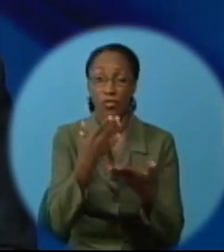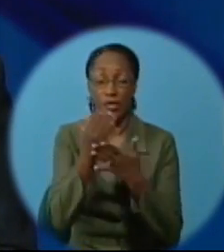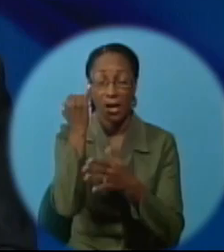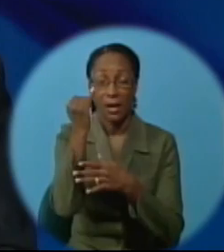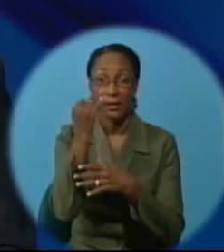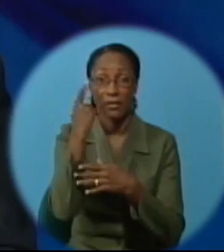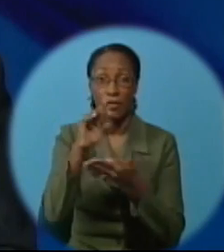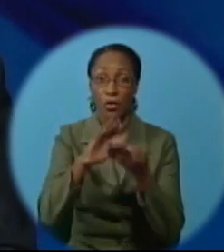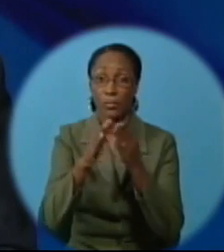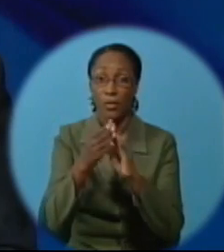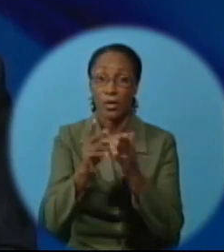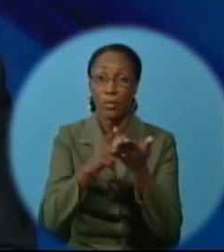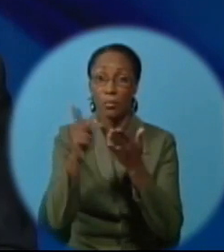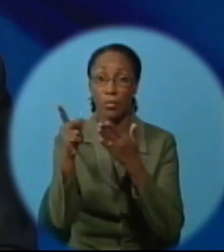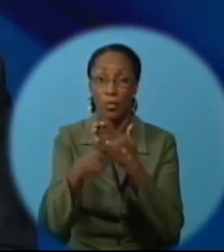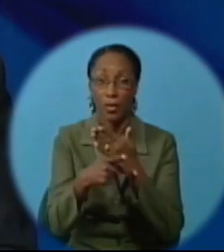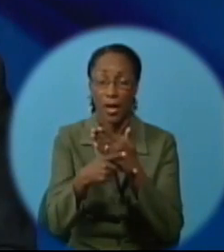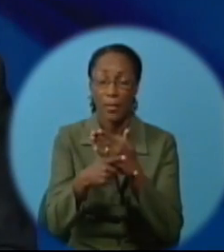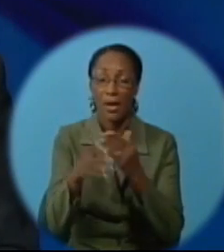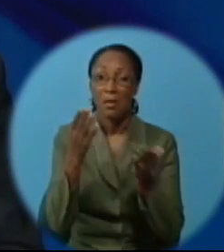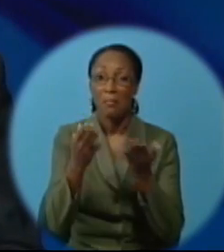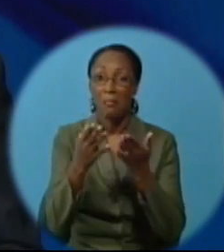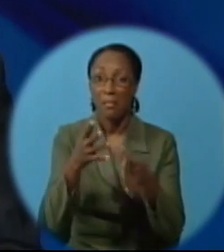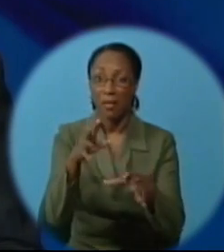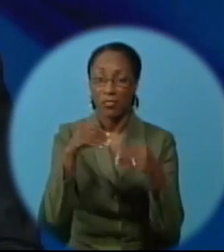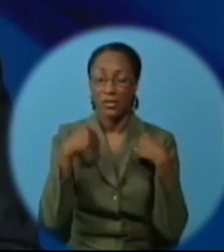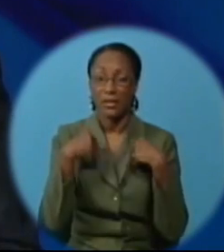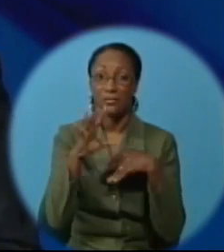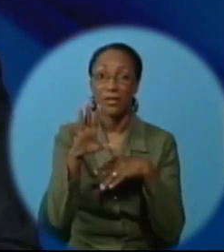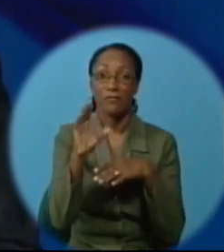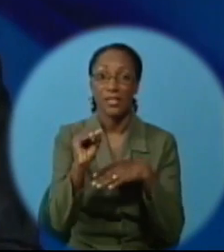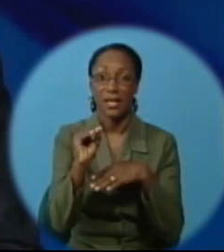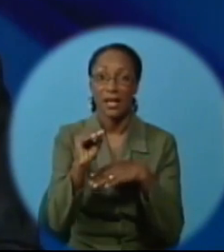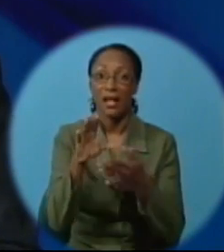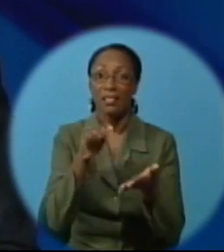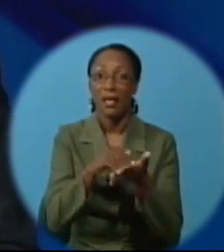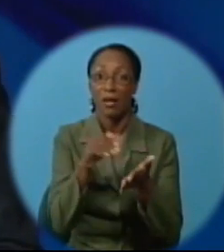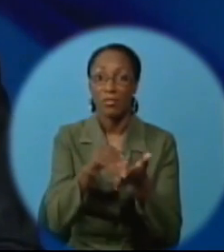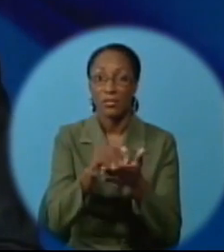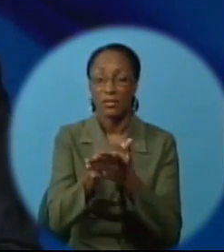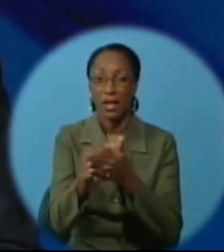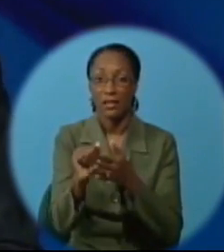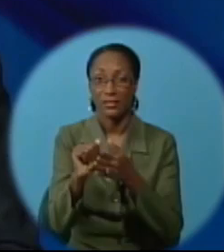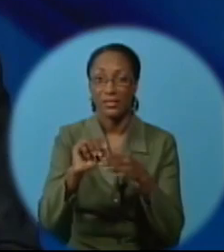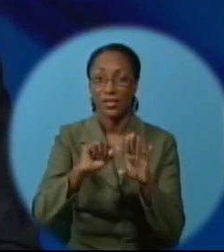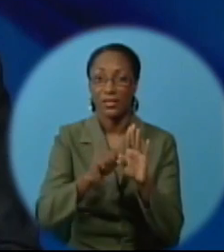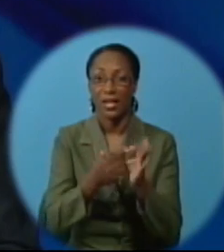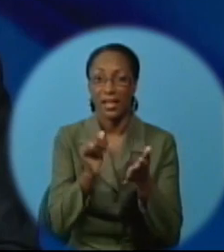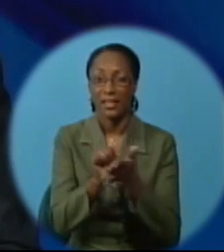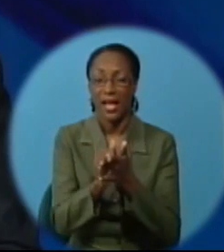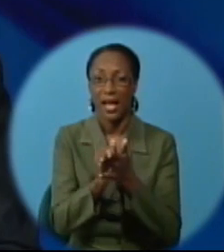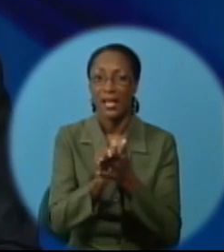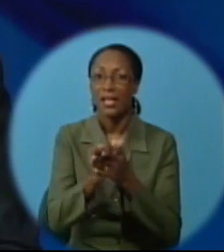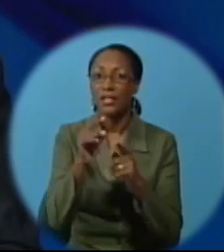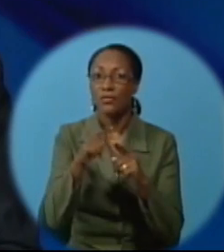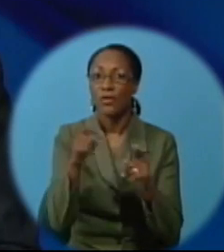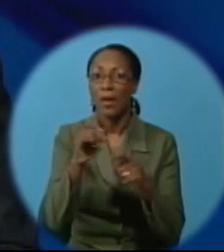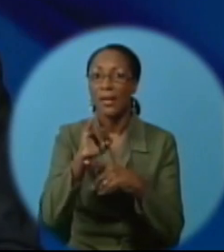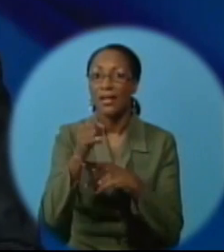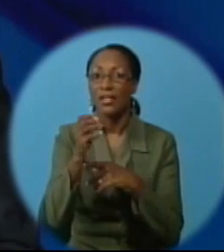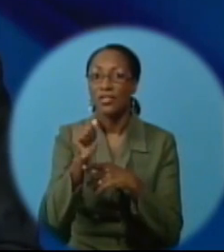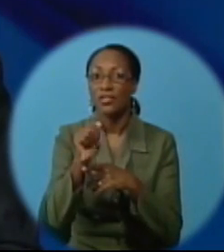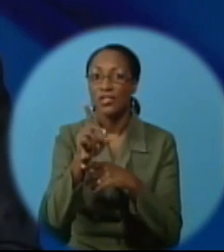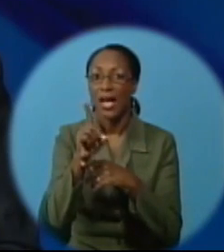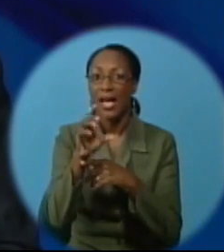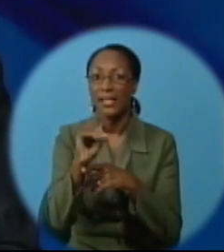a $50,000 injection to get it going. That's the offer from construction company JADA through its new initiative,